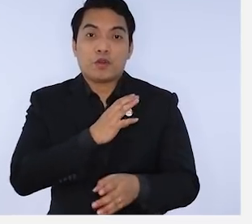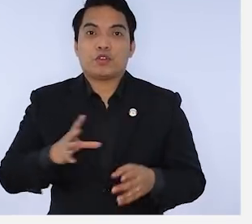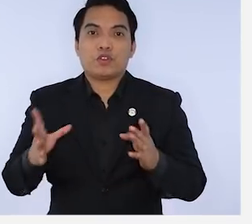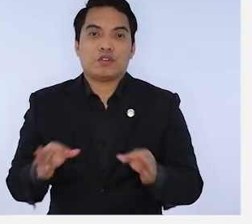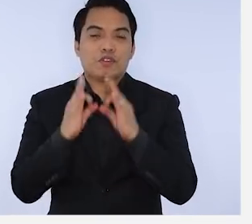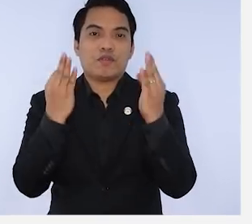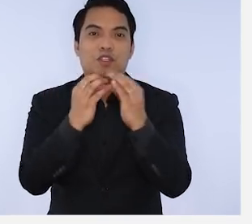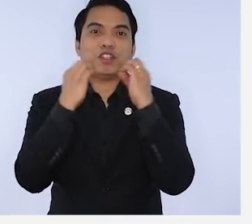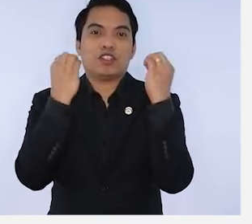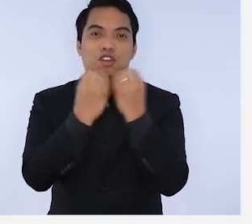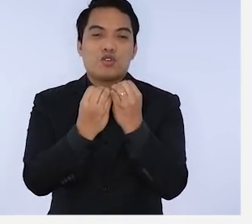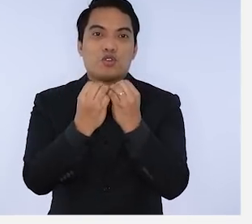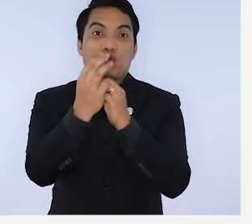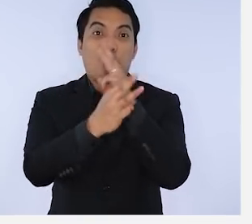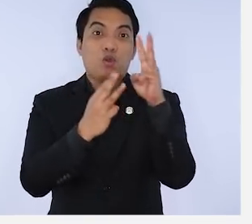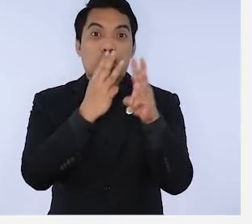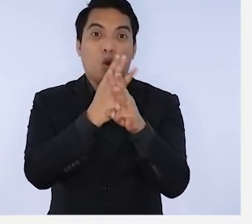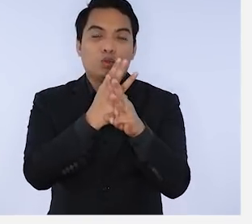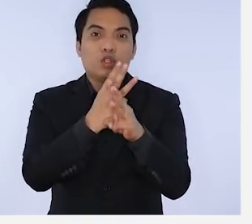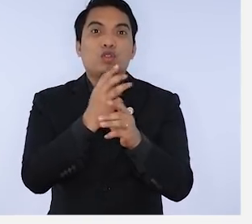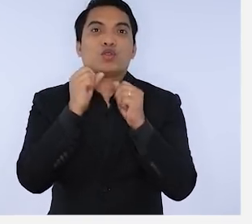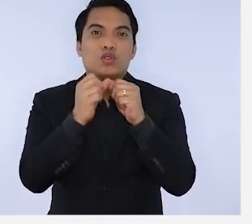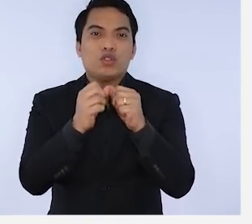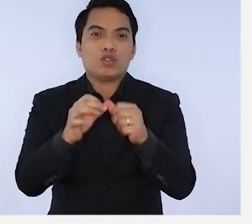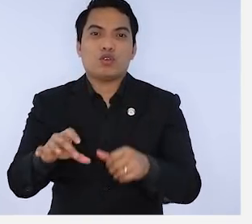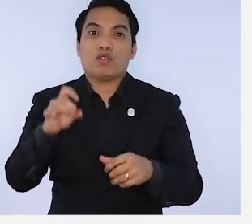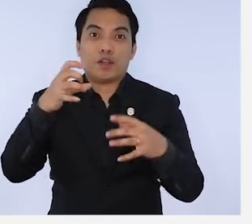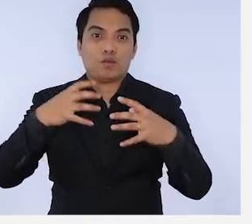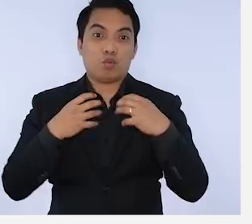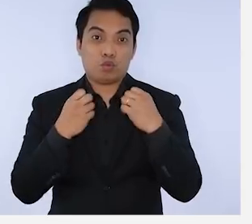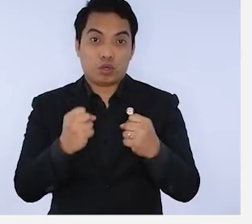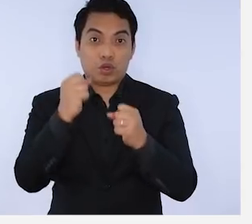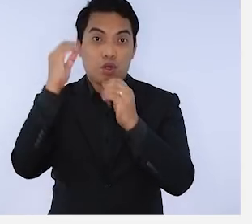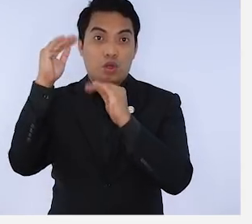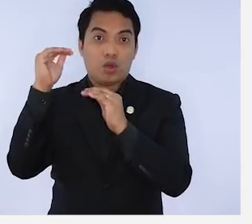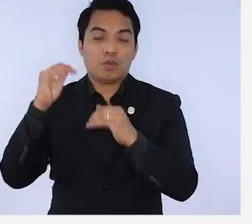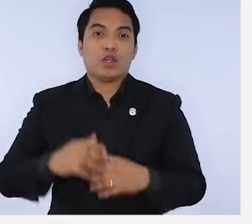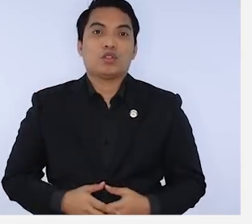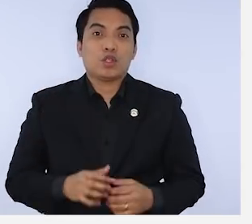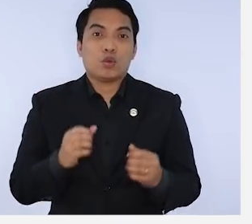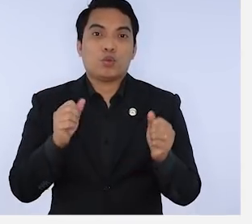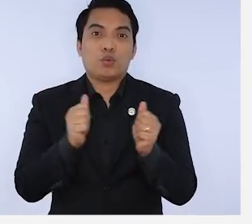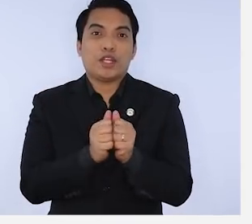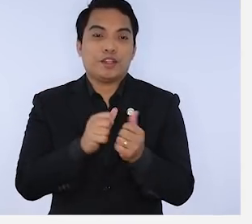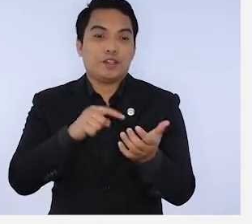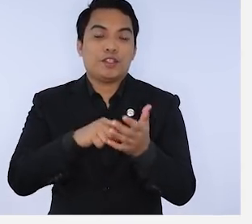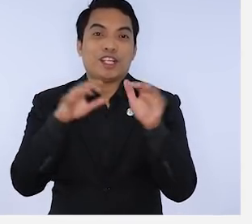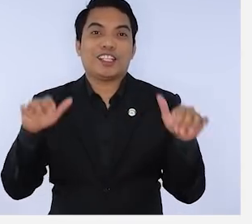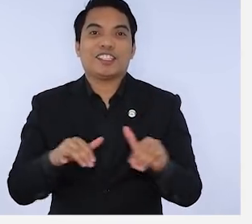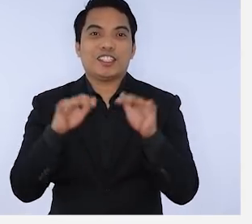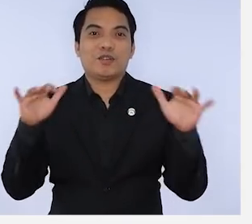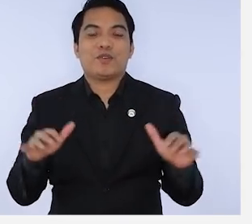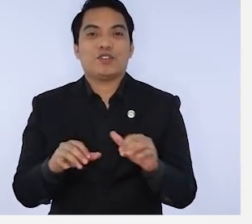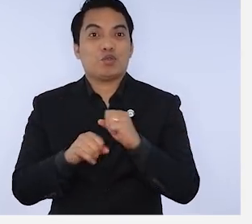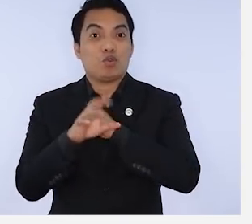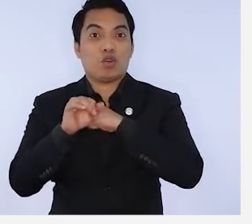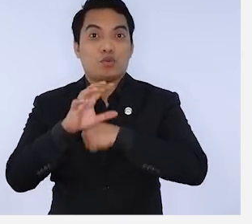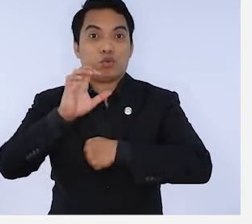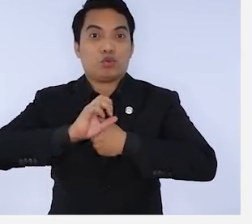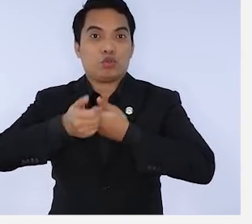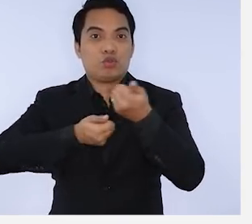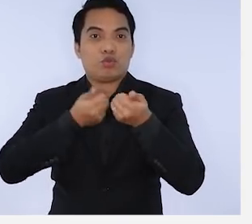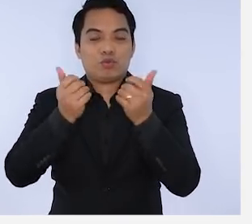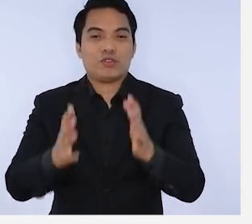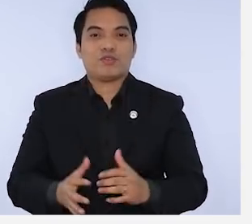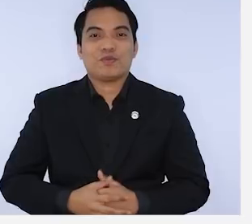Organizations worldwide continue to find strength and hope in the helpful activities launched by the church